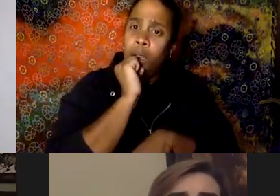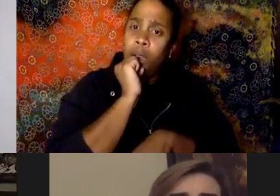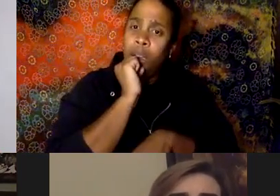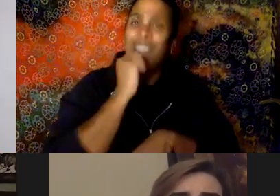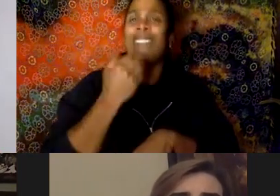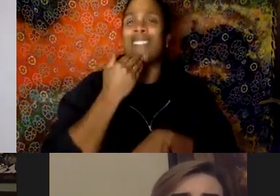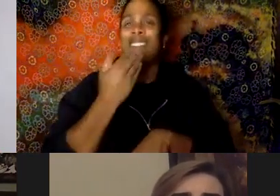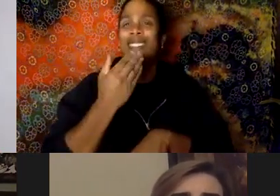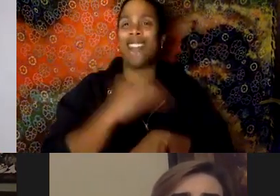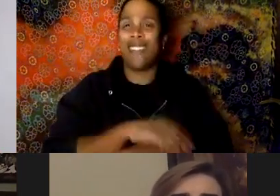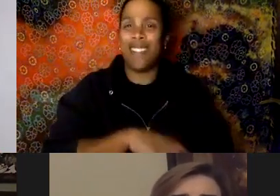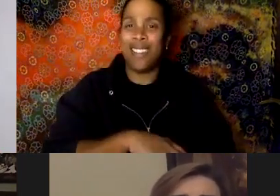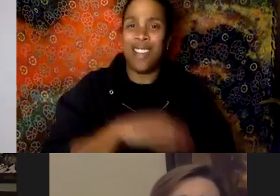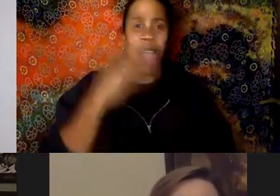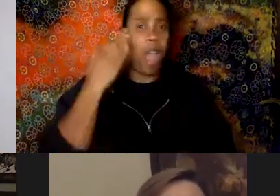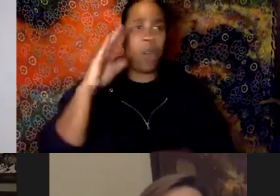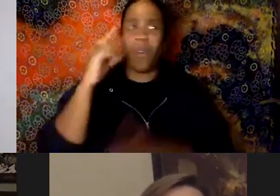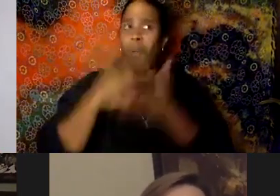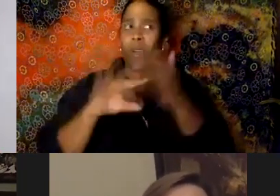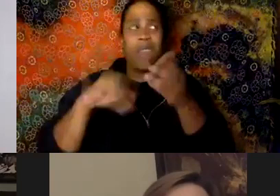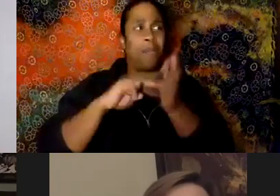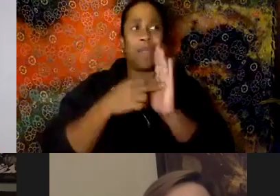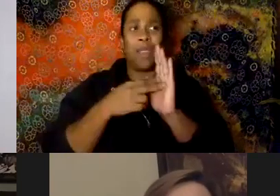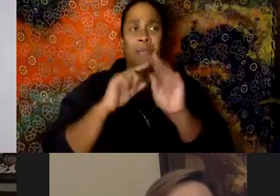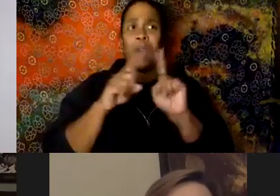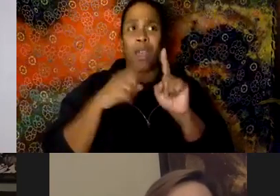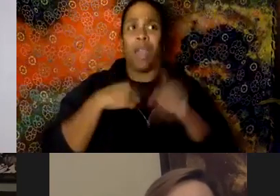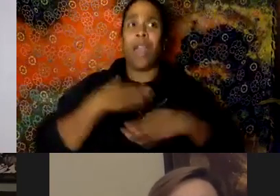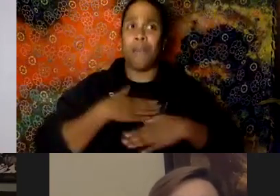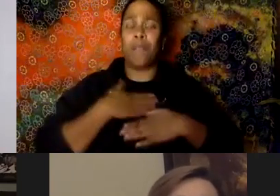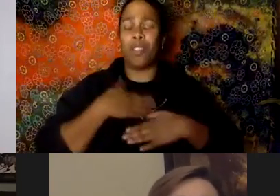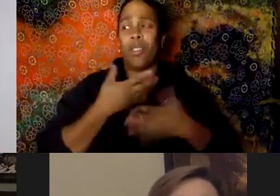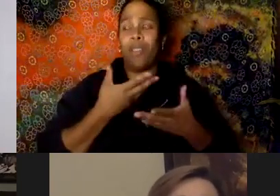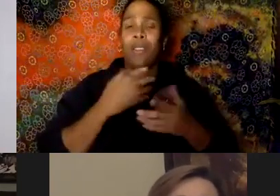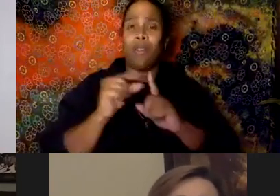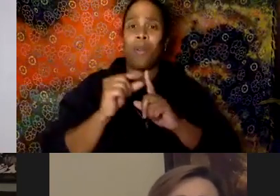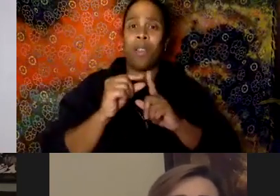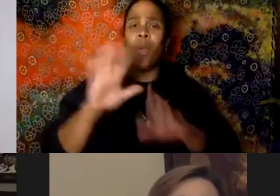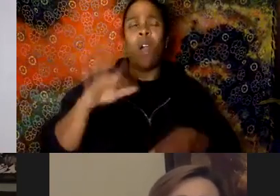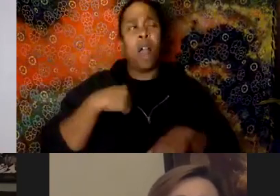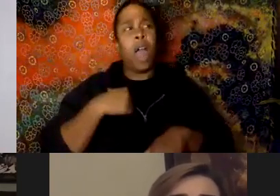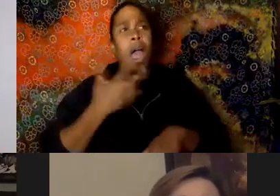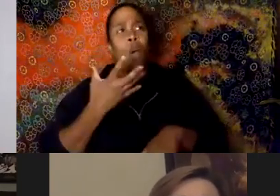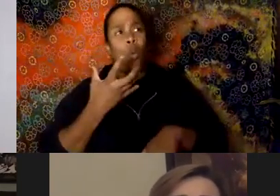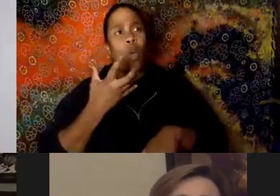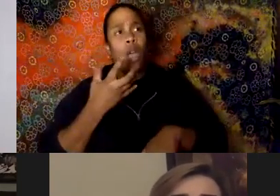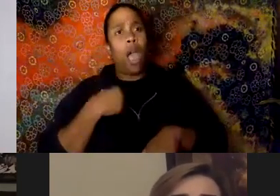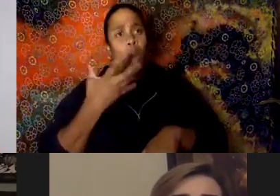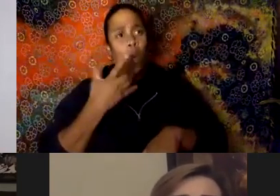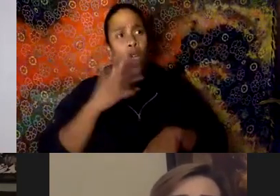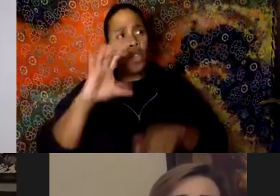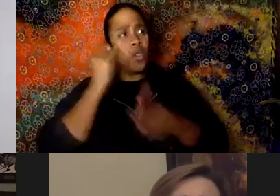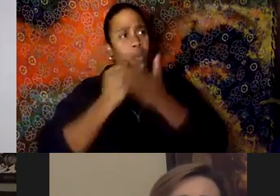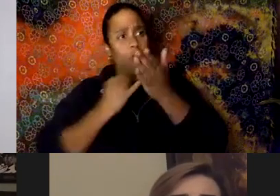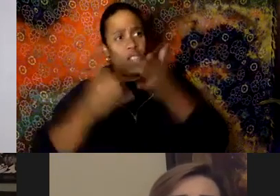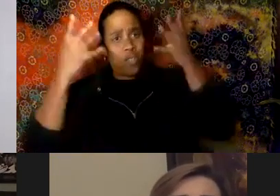Thank you. I don't know what that means exactly, but I appreciate the. Well, like I want the framed piece when you're done kind of thing. Like it's